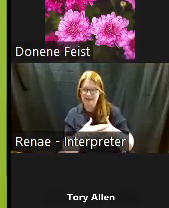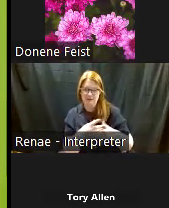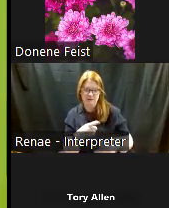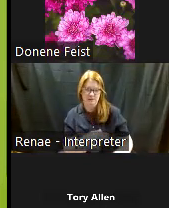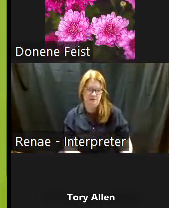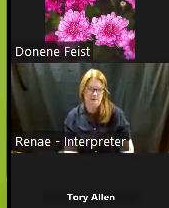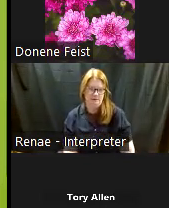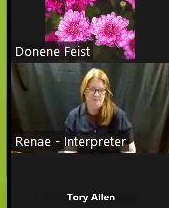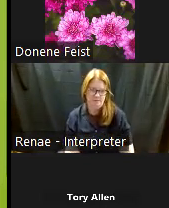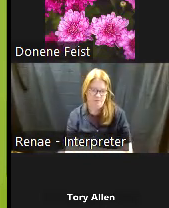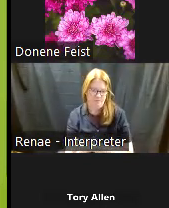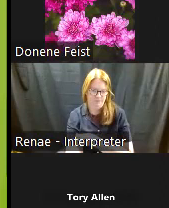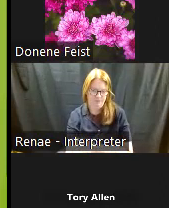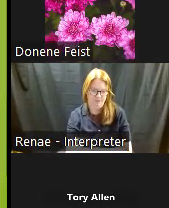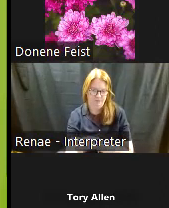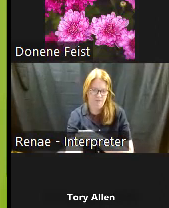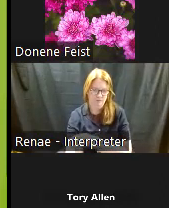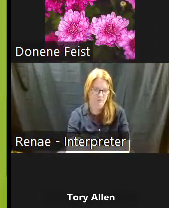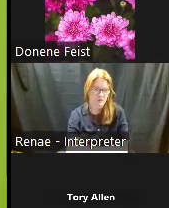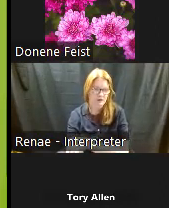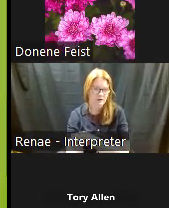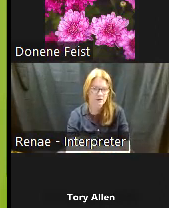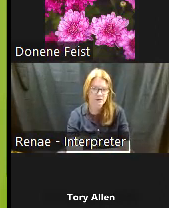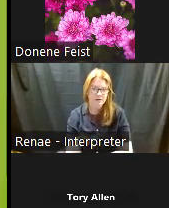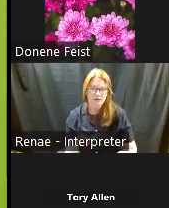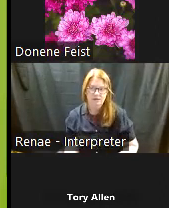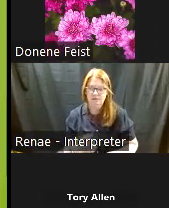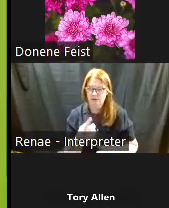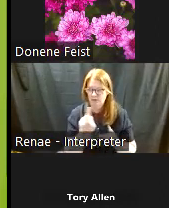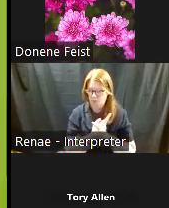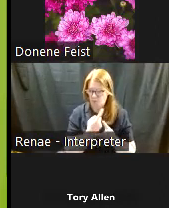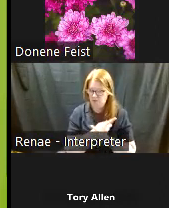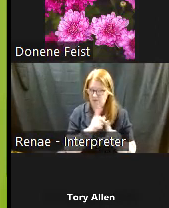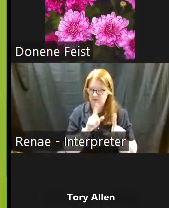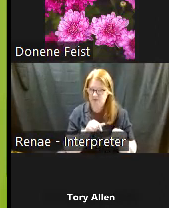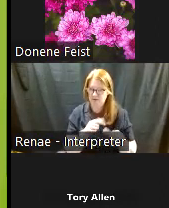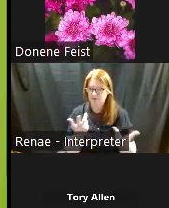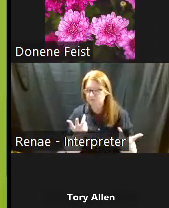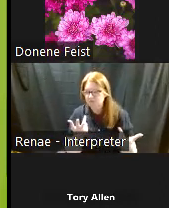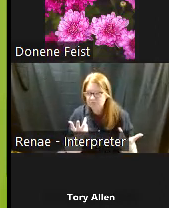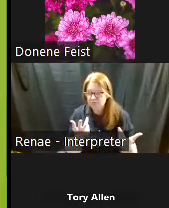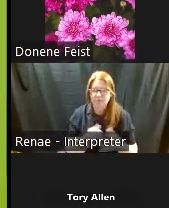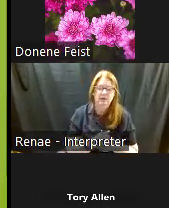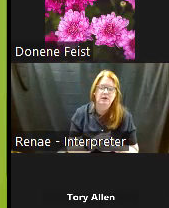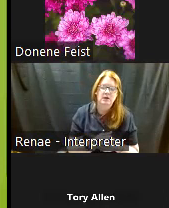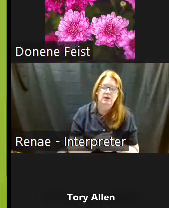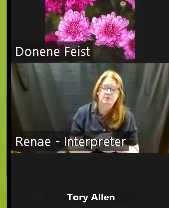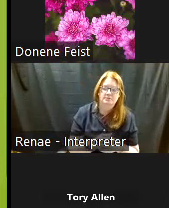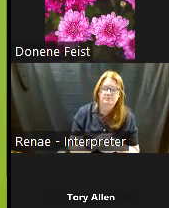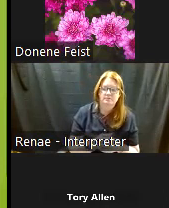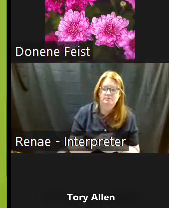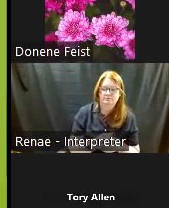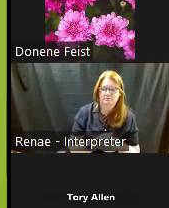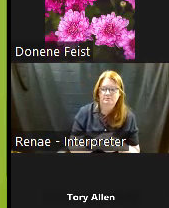next. I wanted to put what like a normal response is. I don't know how many parents are